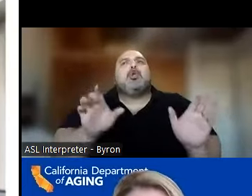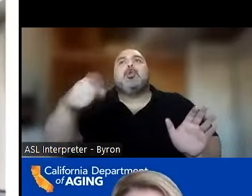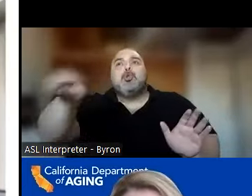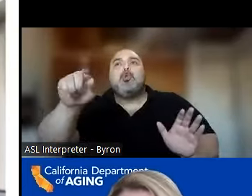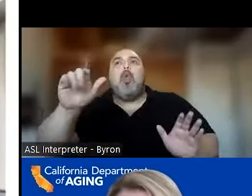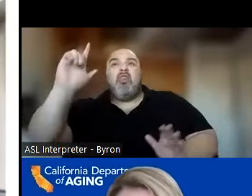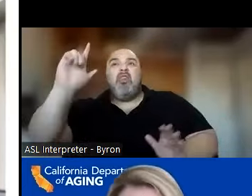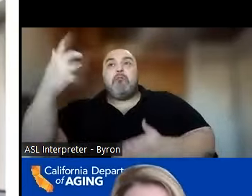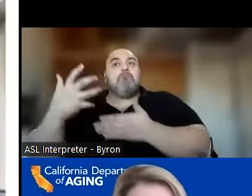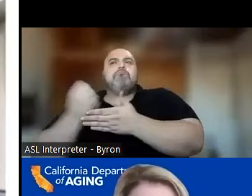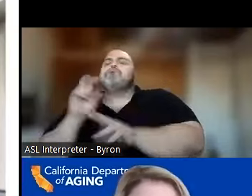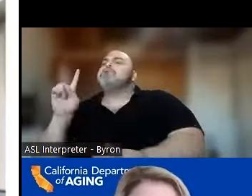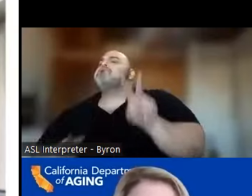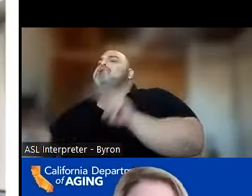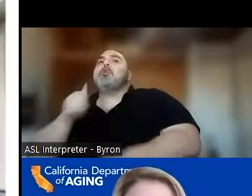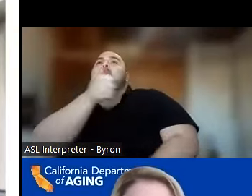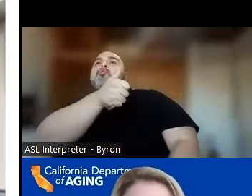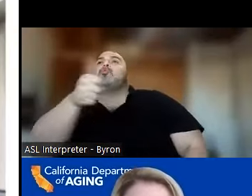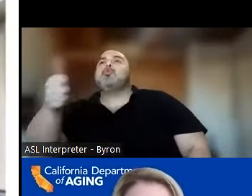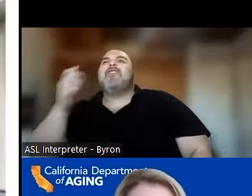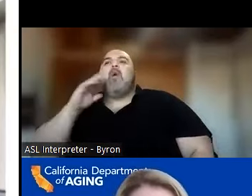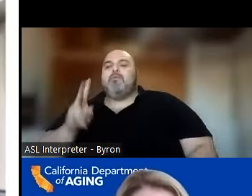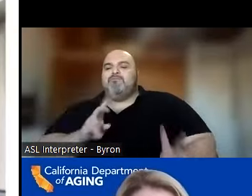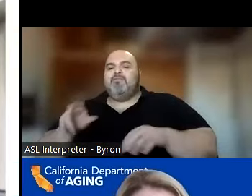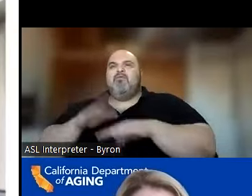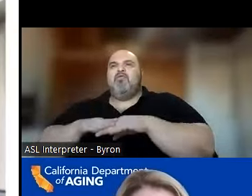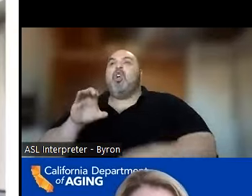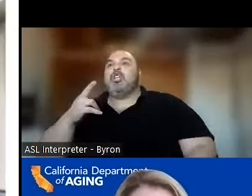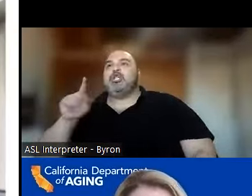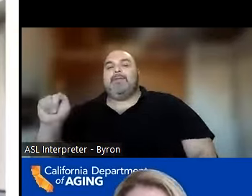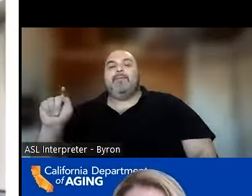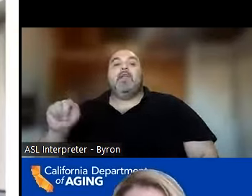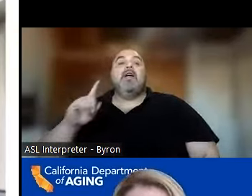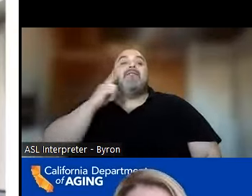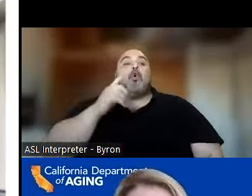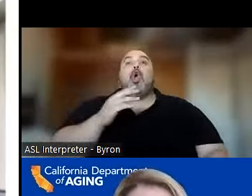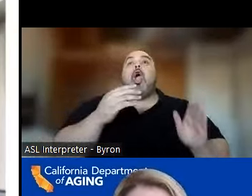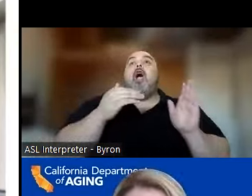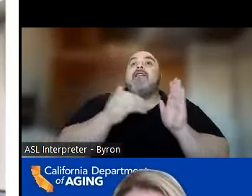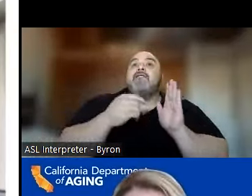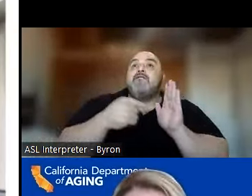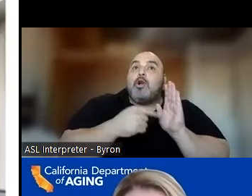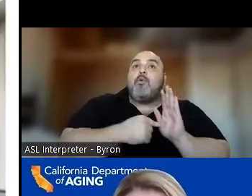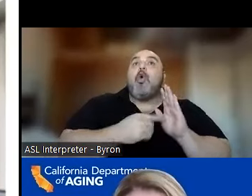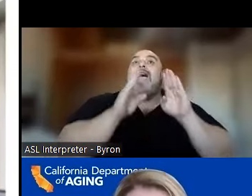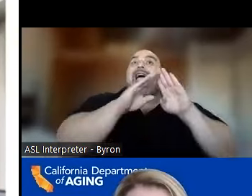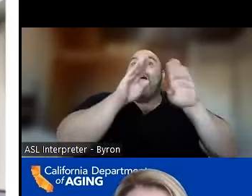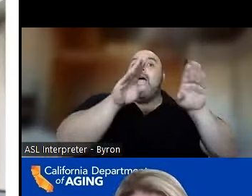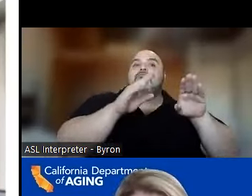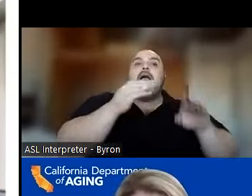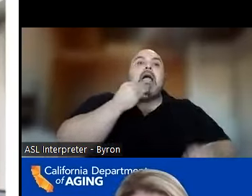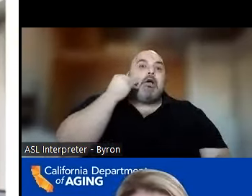available online that I can post in the chat. Under the area of affordable housing and investments, the governor and administration